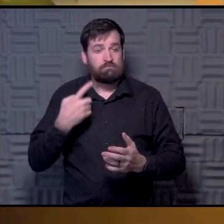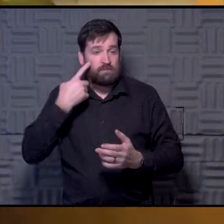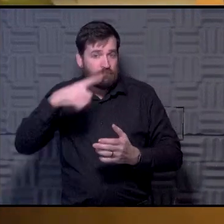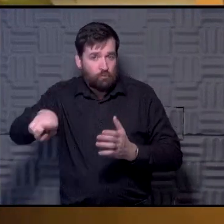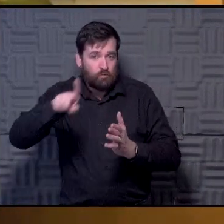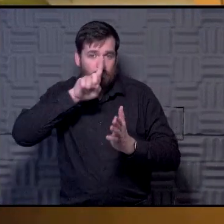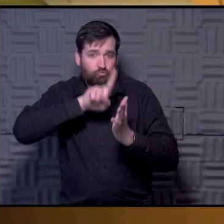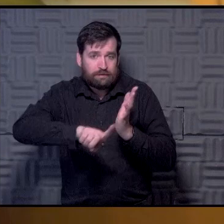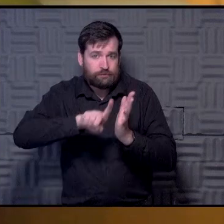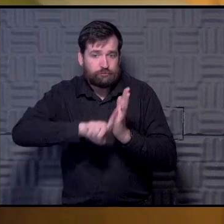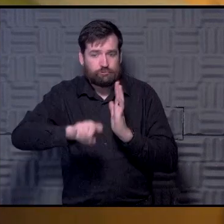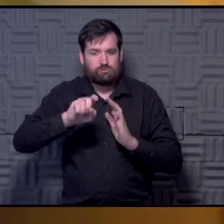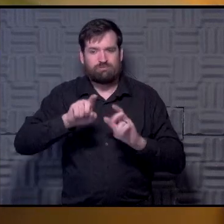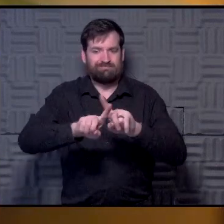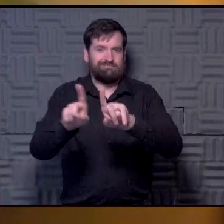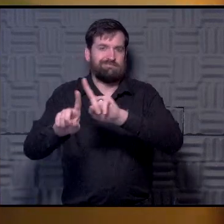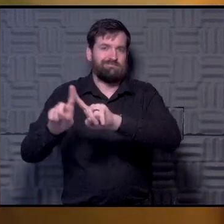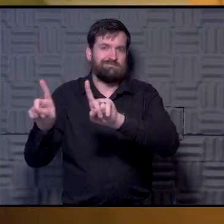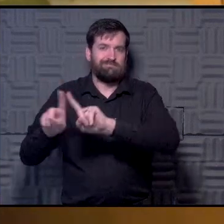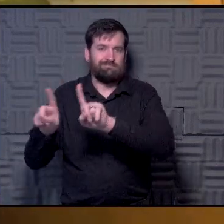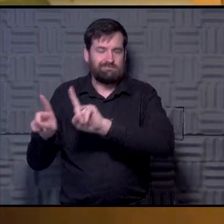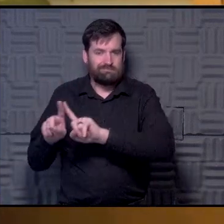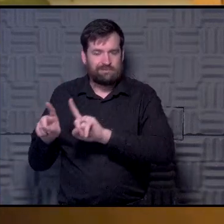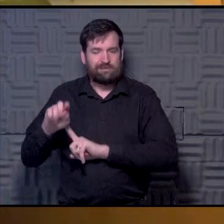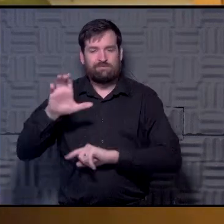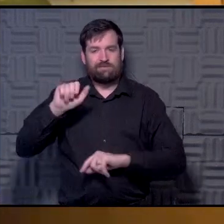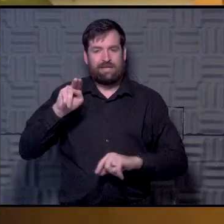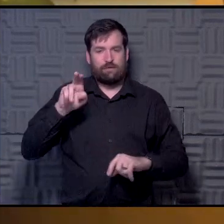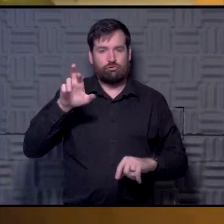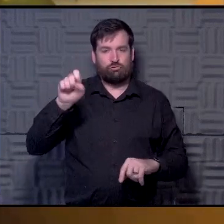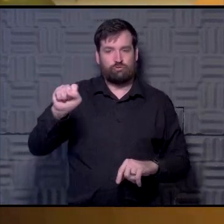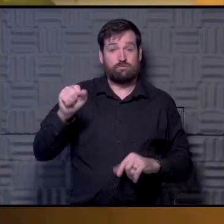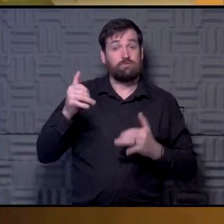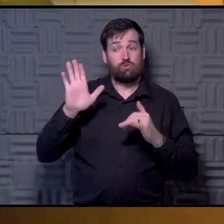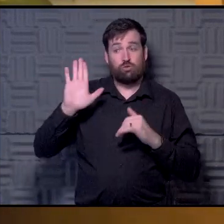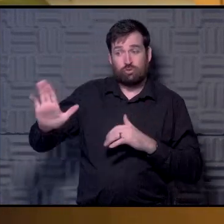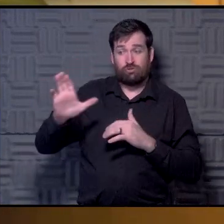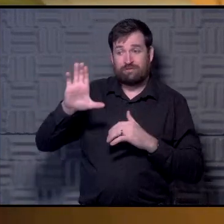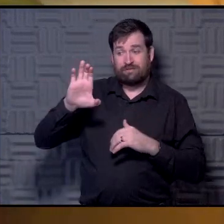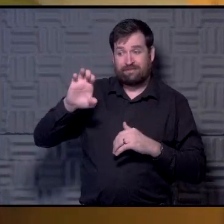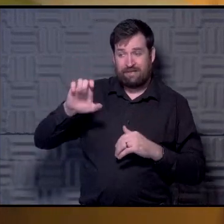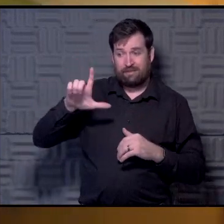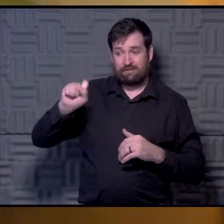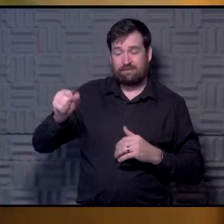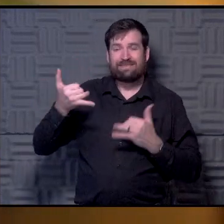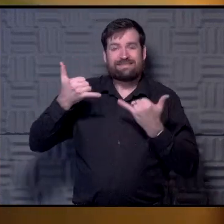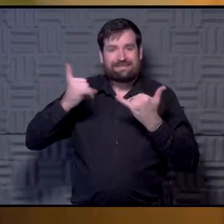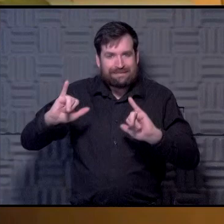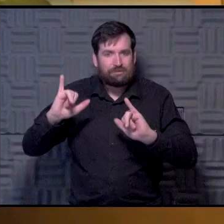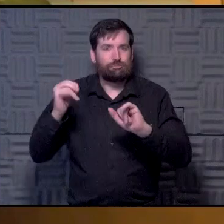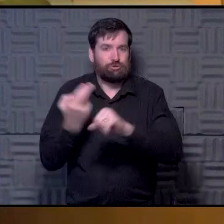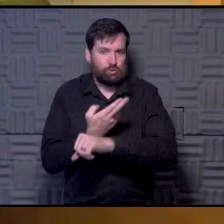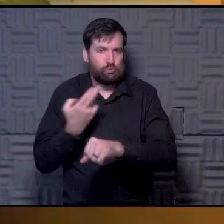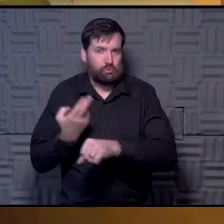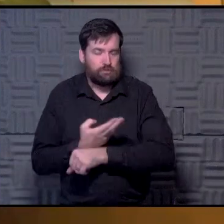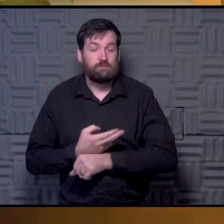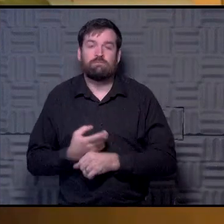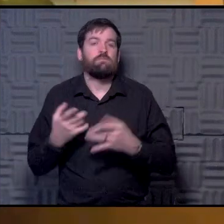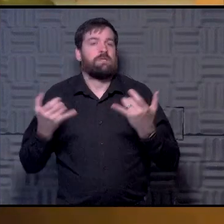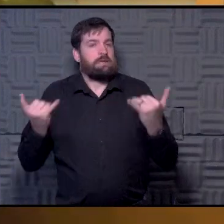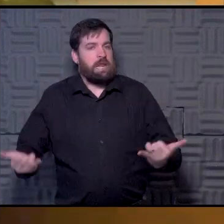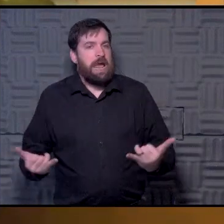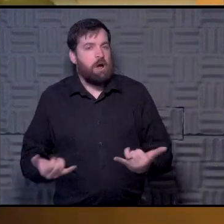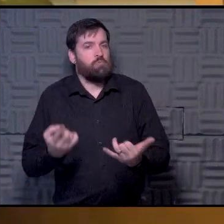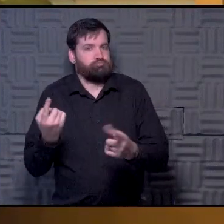research cancers, different reproductive cancers. And her cells are still being used today, legitimately today, however.